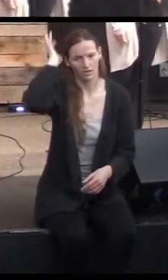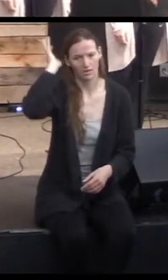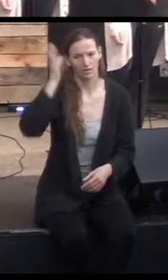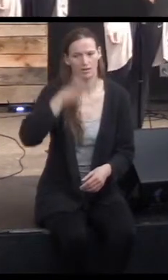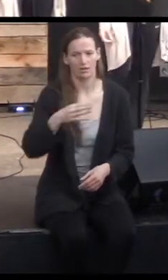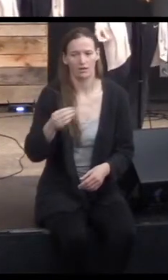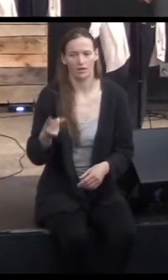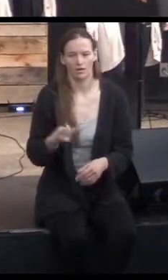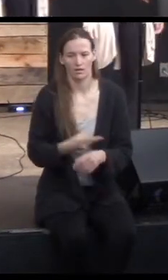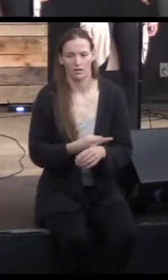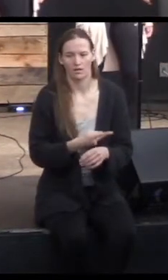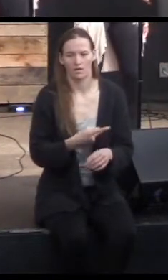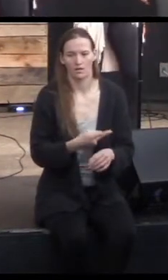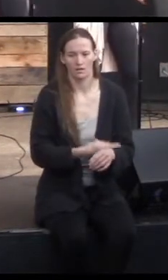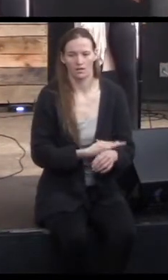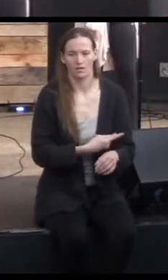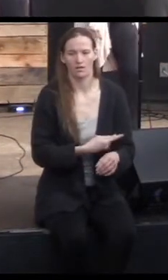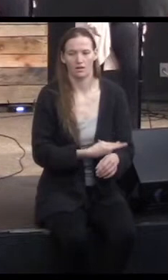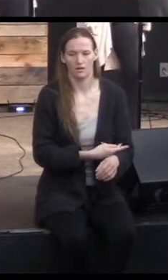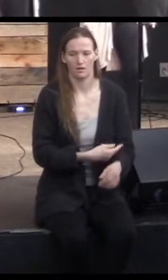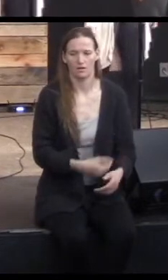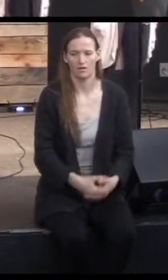the Lion and the